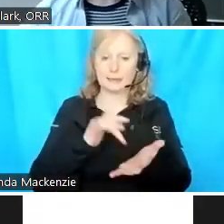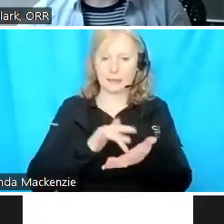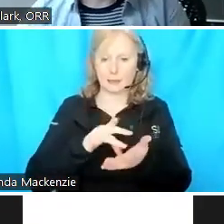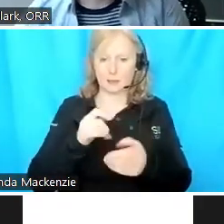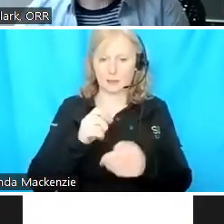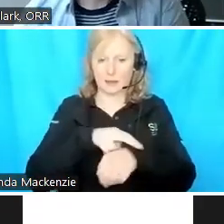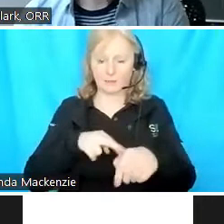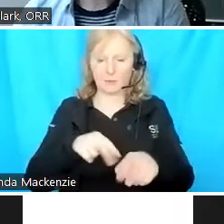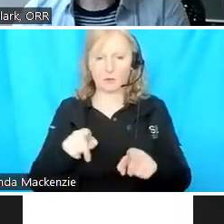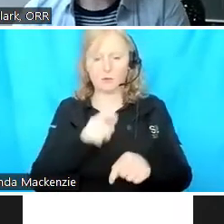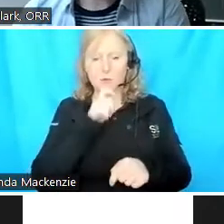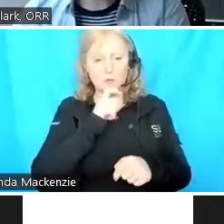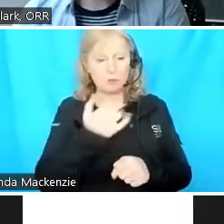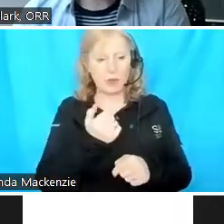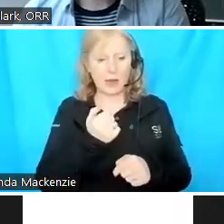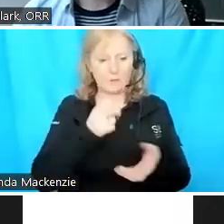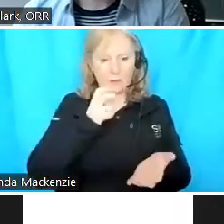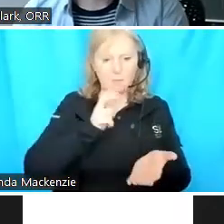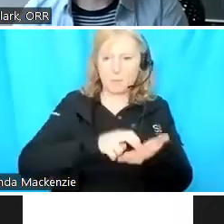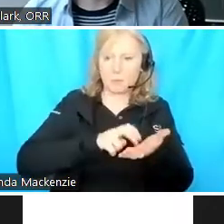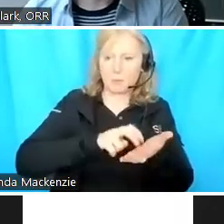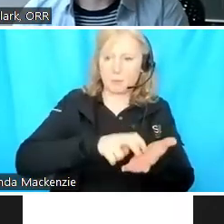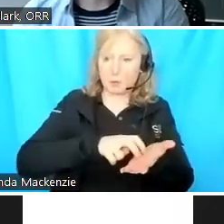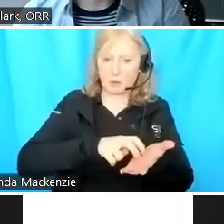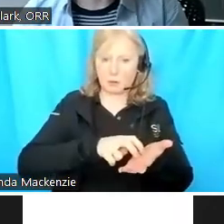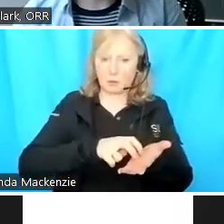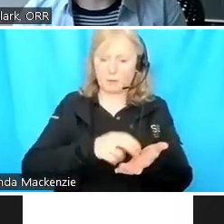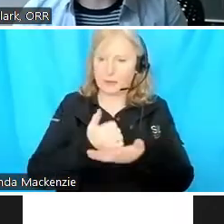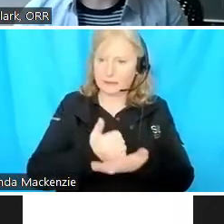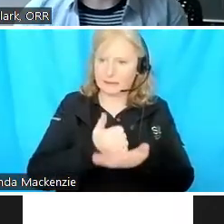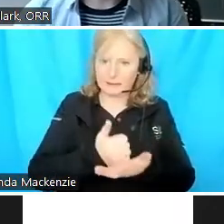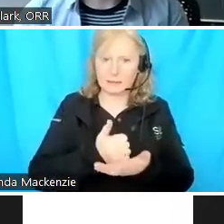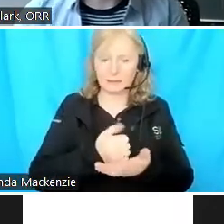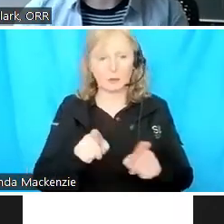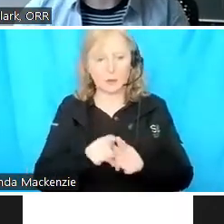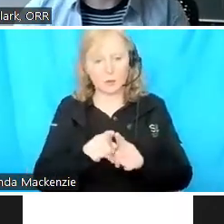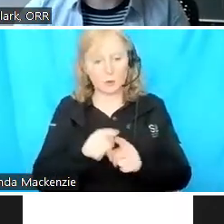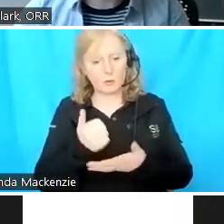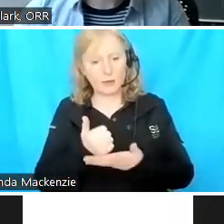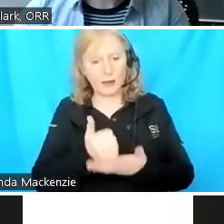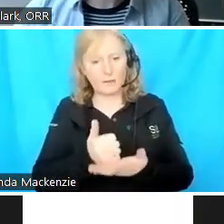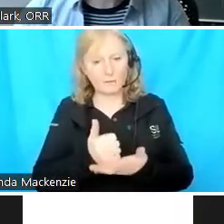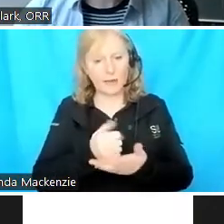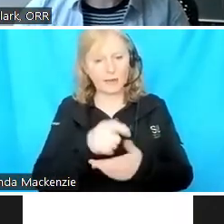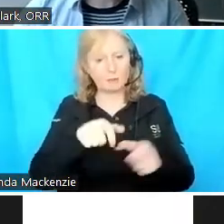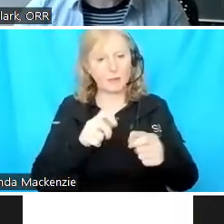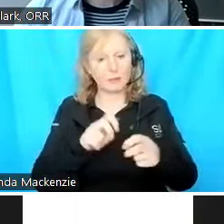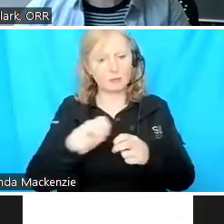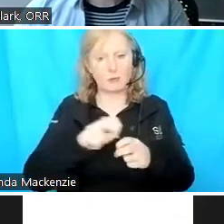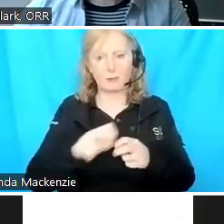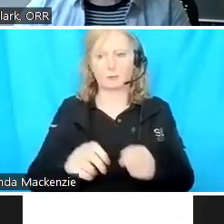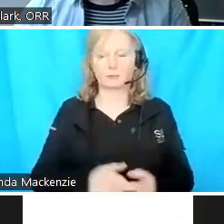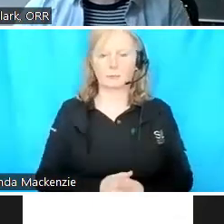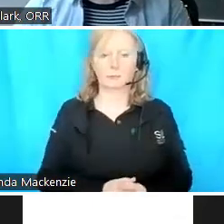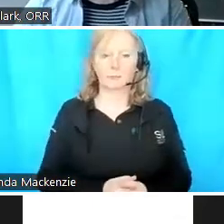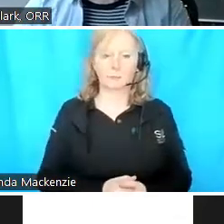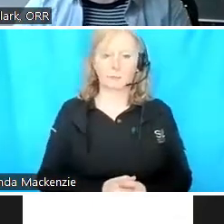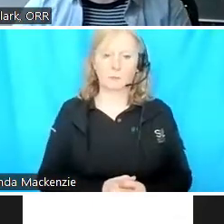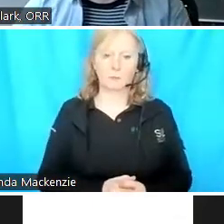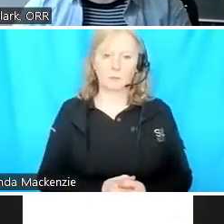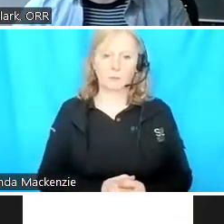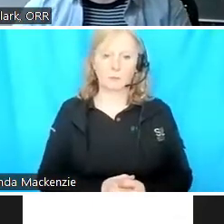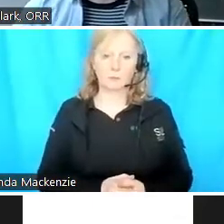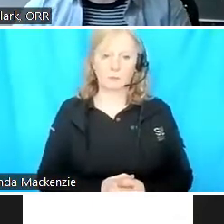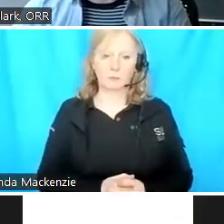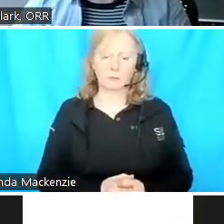taking bookings for assistance and advising passengers on their journey. So we